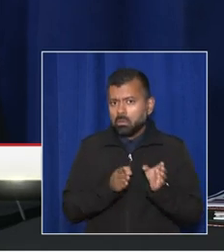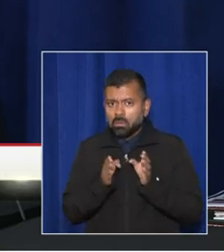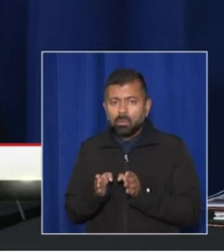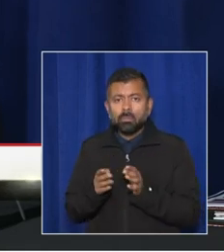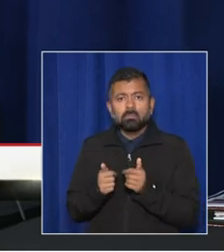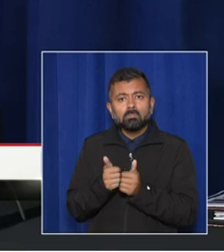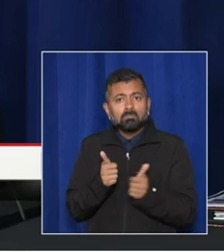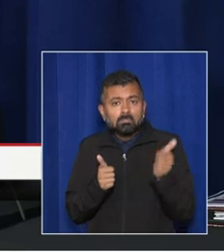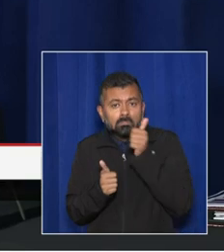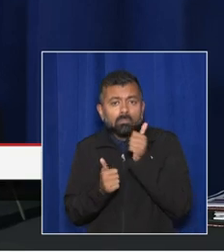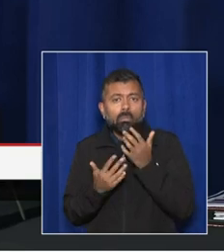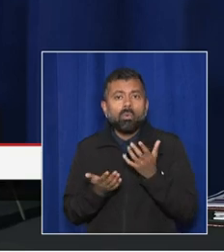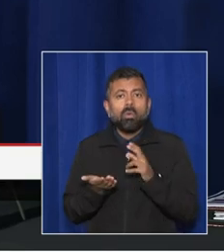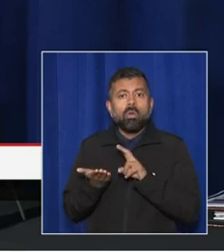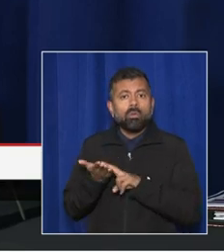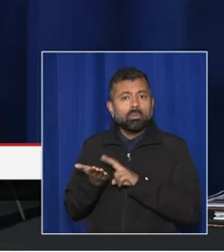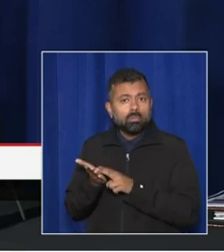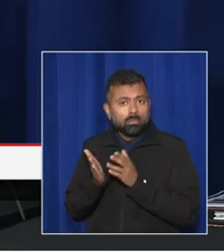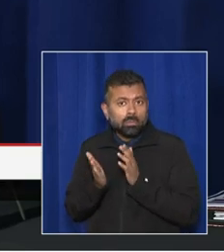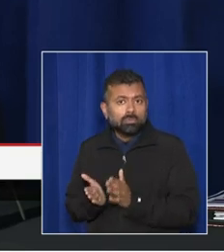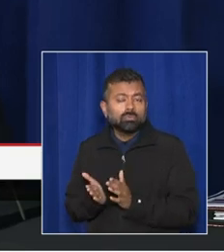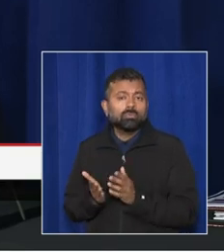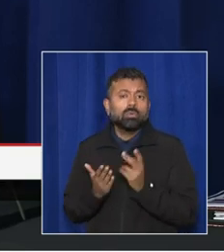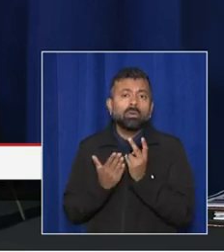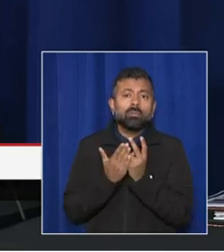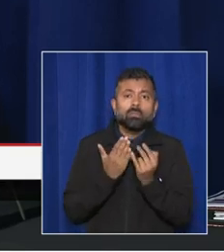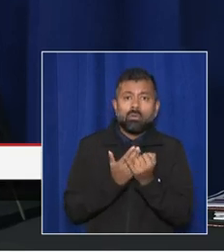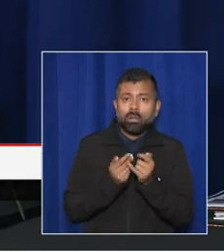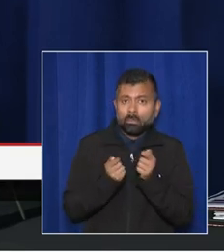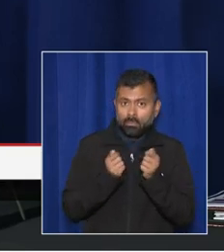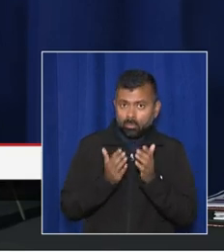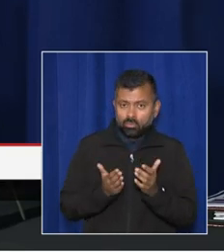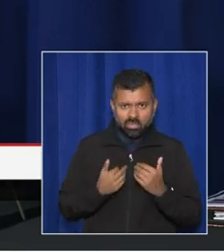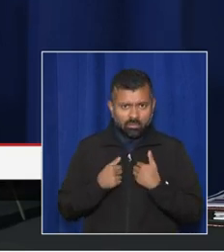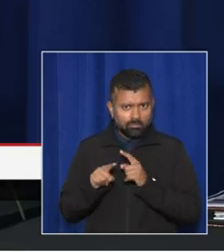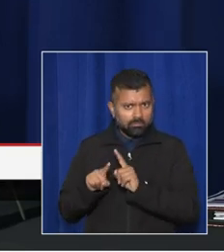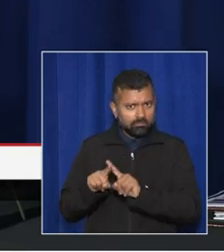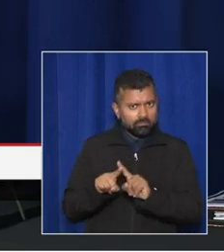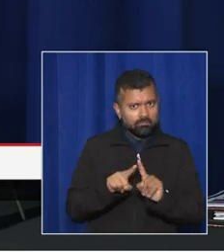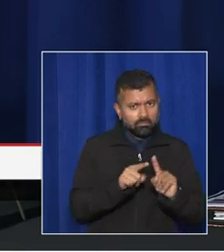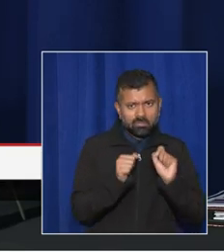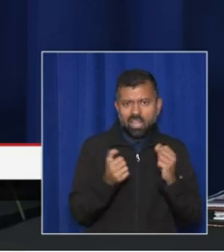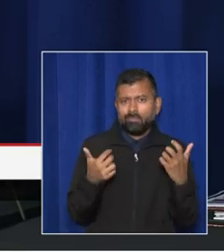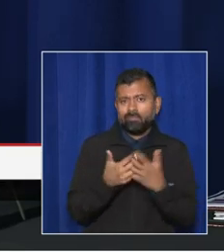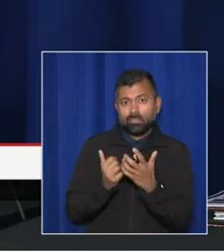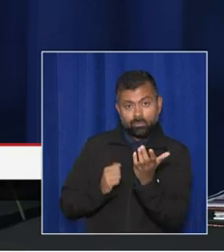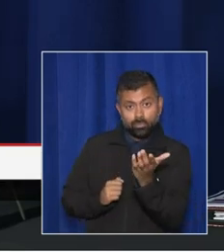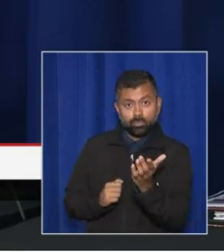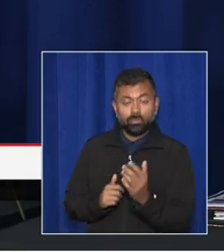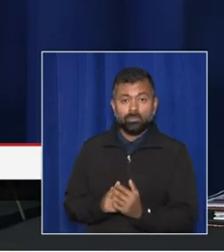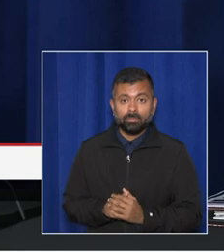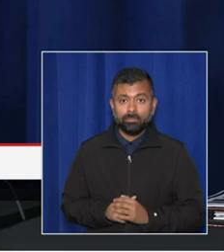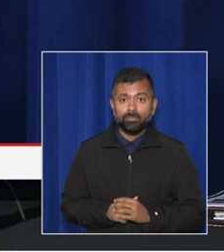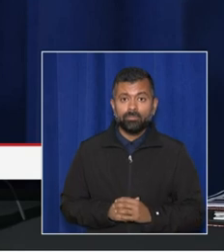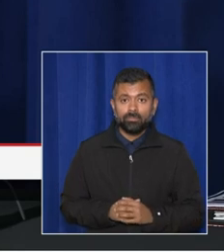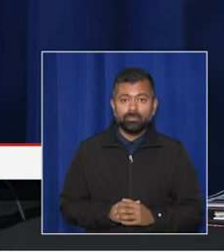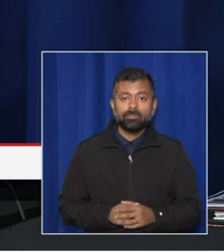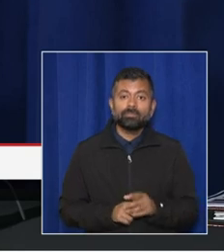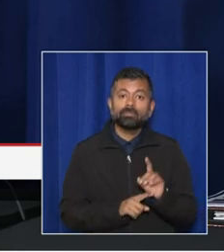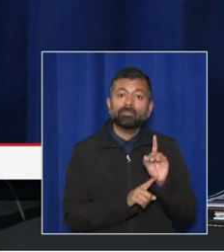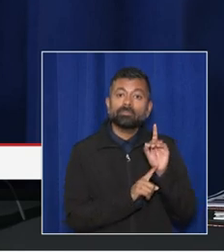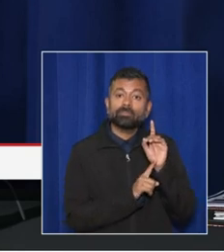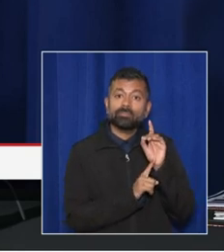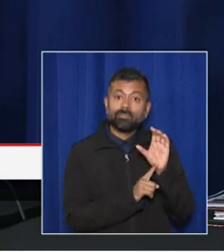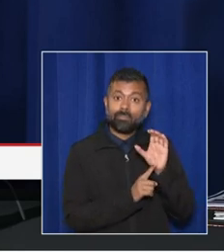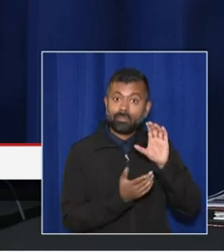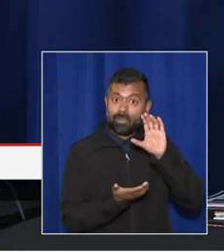contracting, and others, project management and others. Our high growth industries in the District of Columbia, but generally speaking for